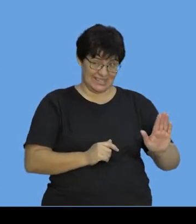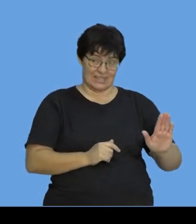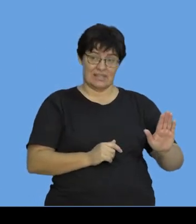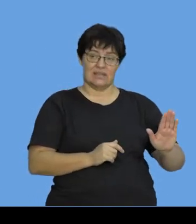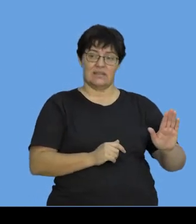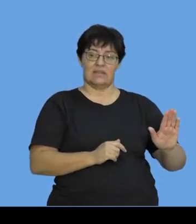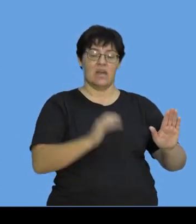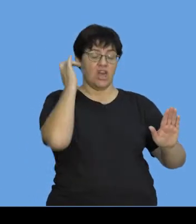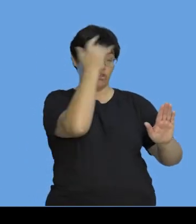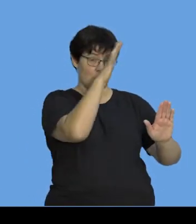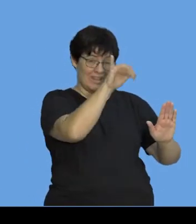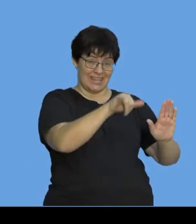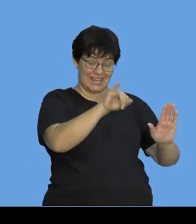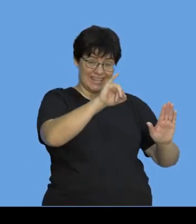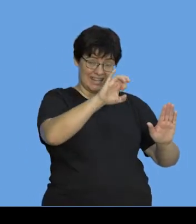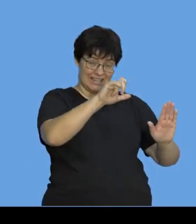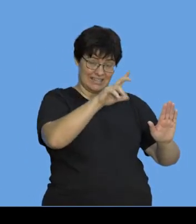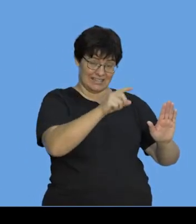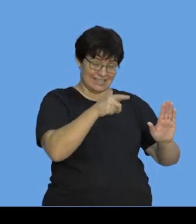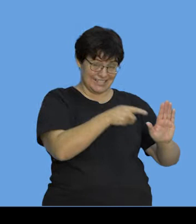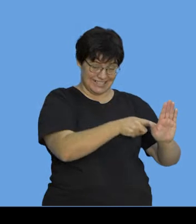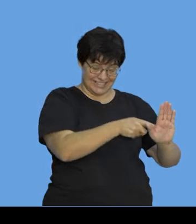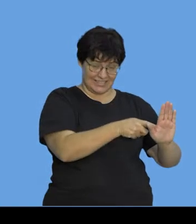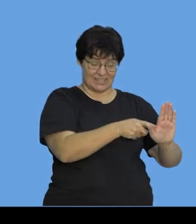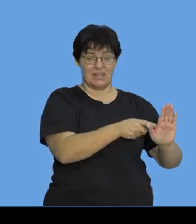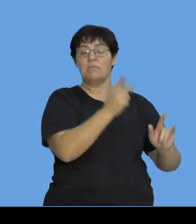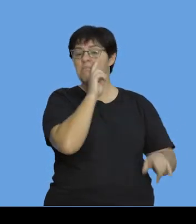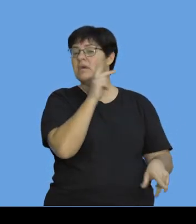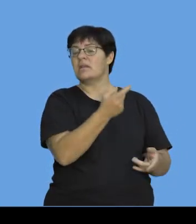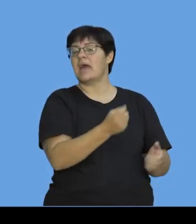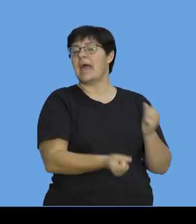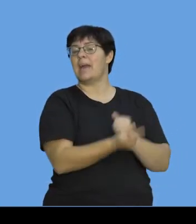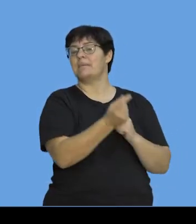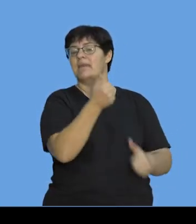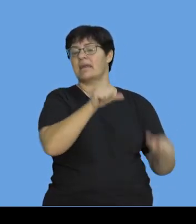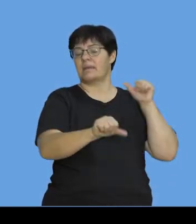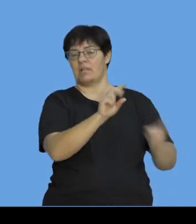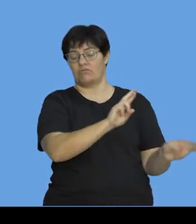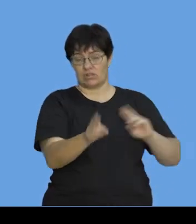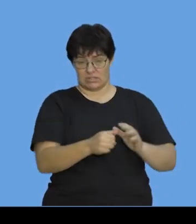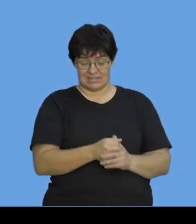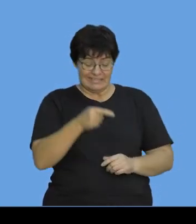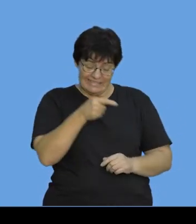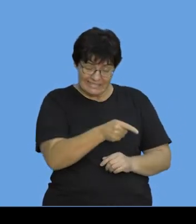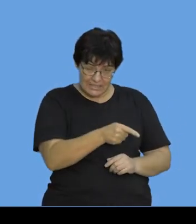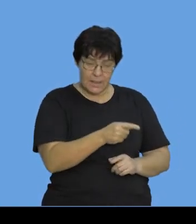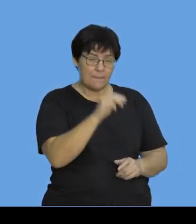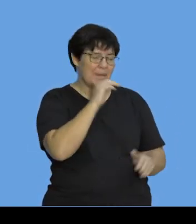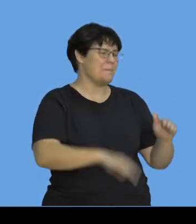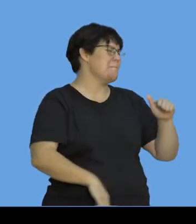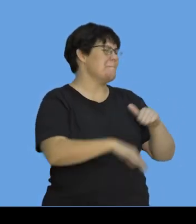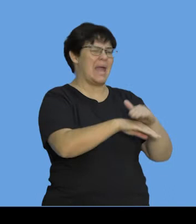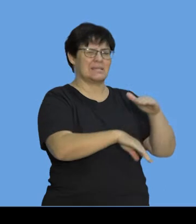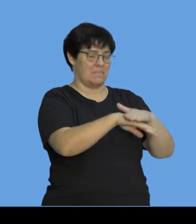very key term in terms of what happens in a chemical reaction. So theoretical yield is the maximum, so